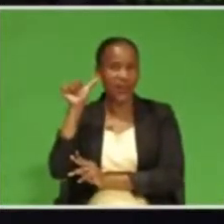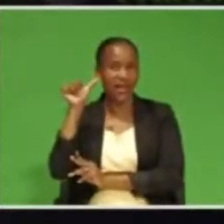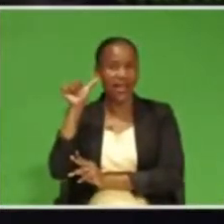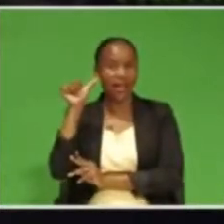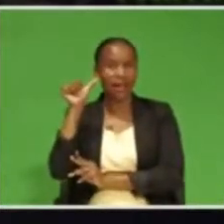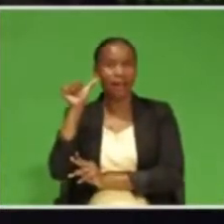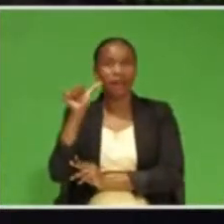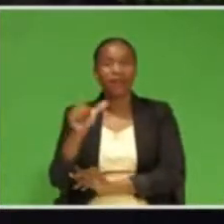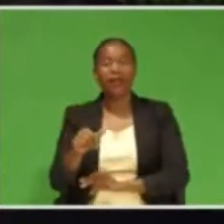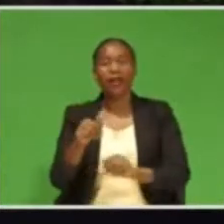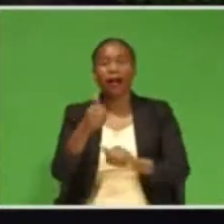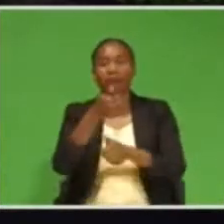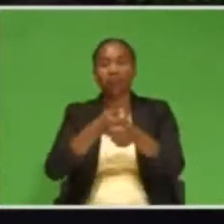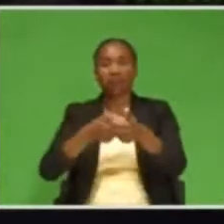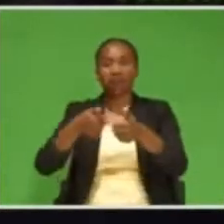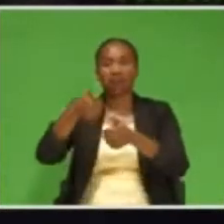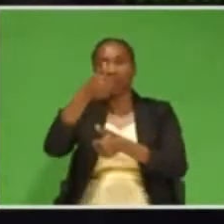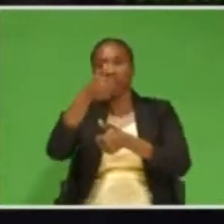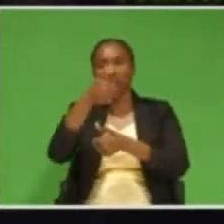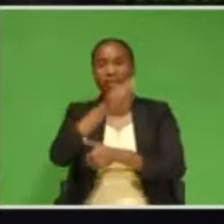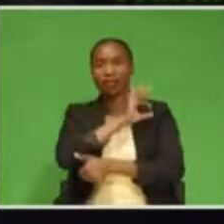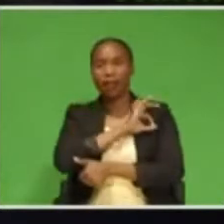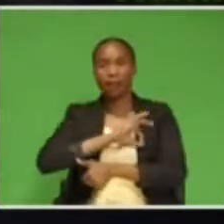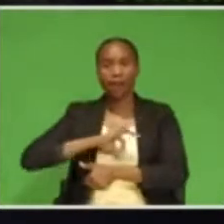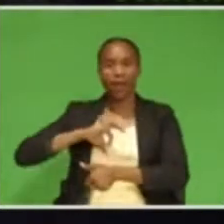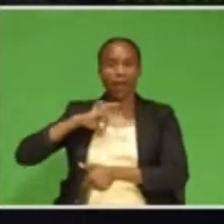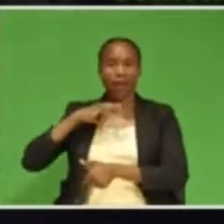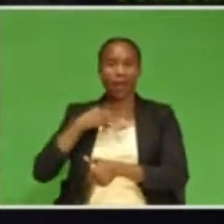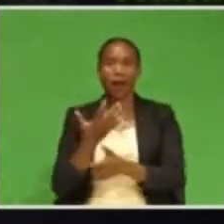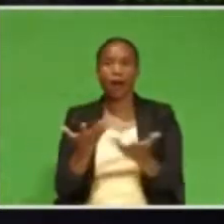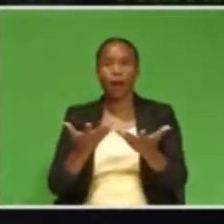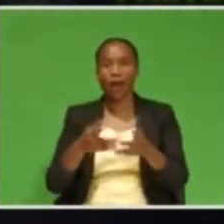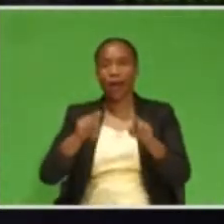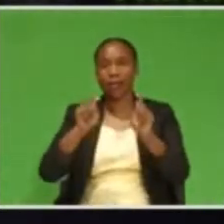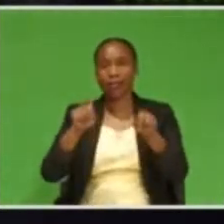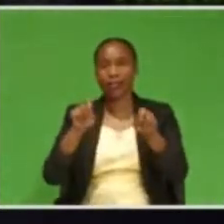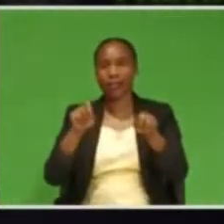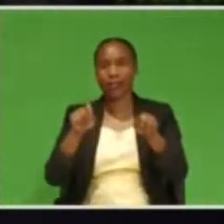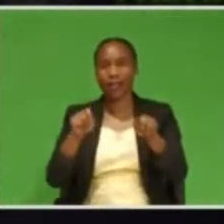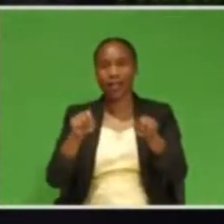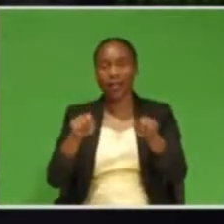The Executive Mayor of the City of Cape Town,